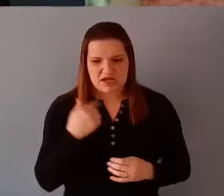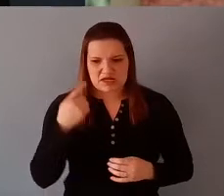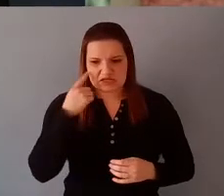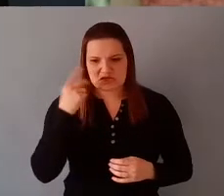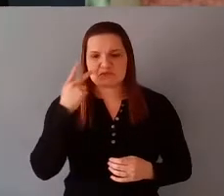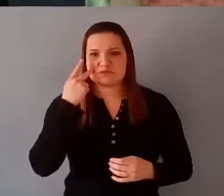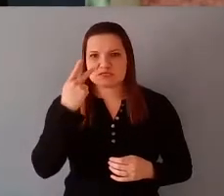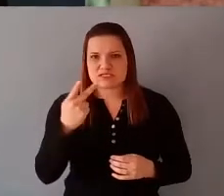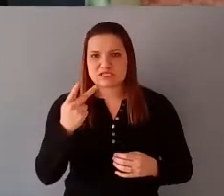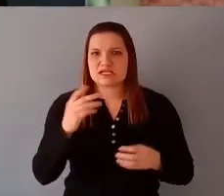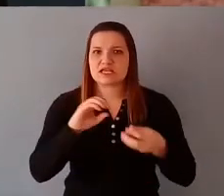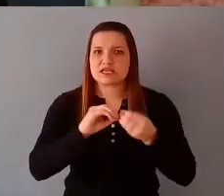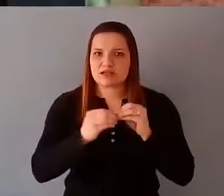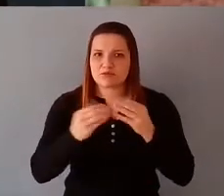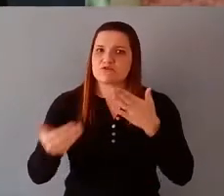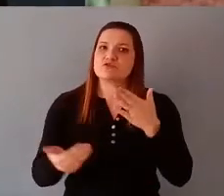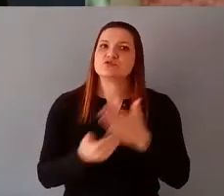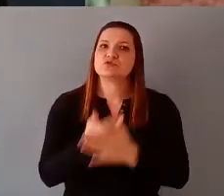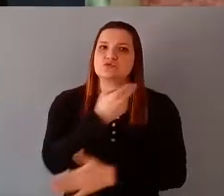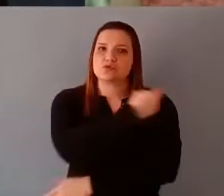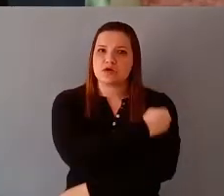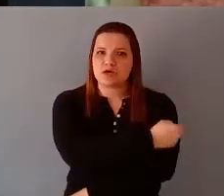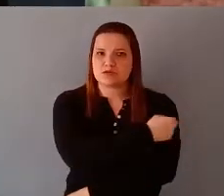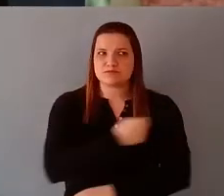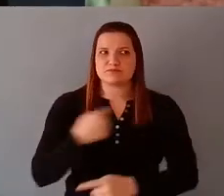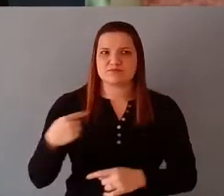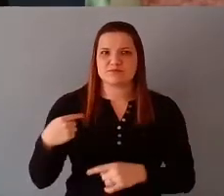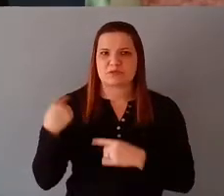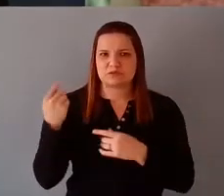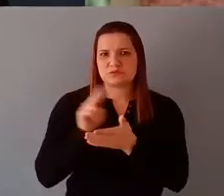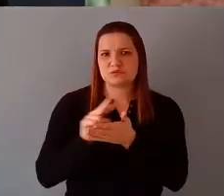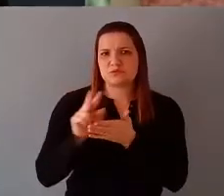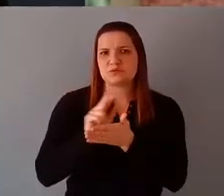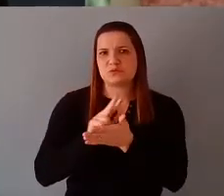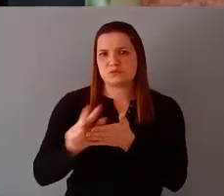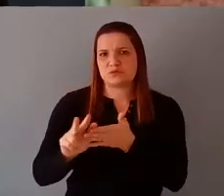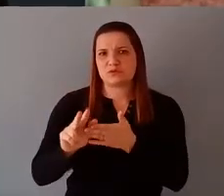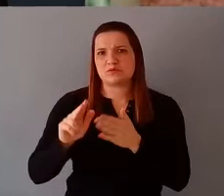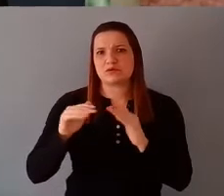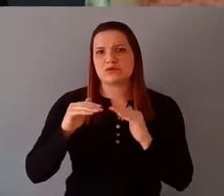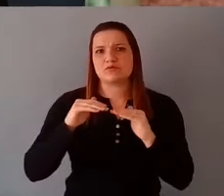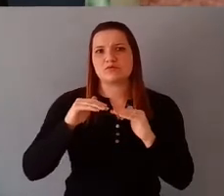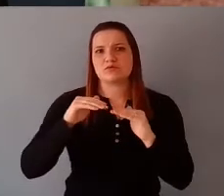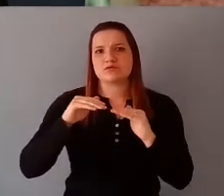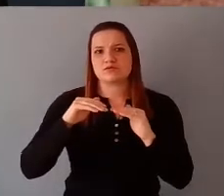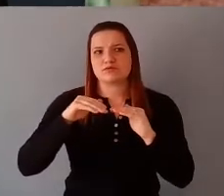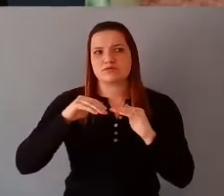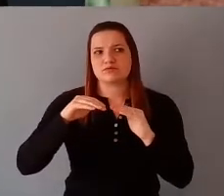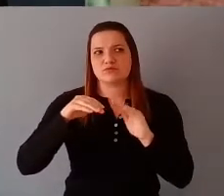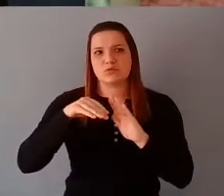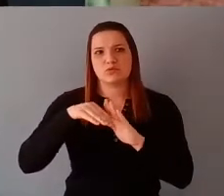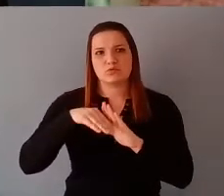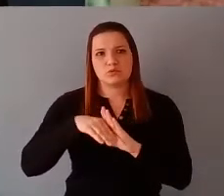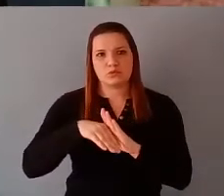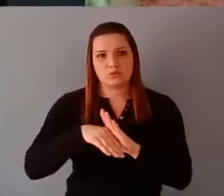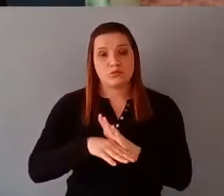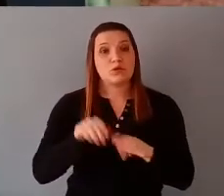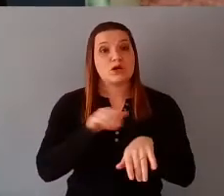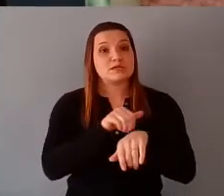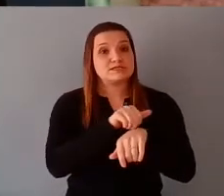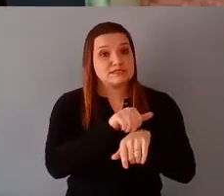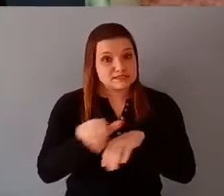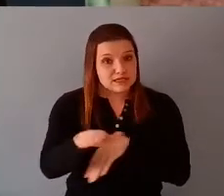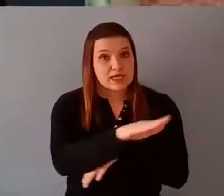the number of new hospitalizations over the next few weeks kind of start declining. We are discharging